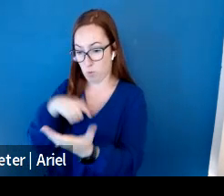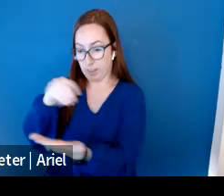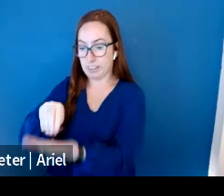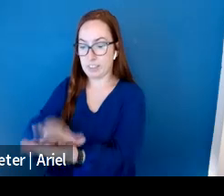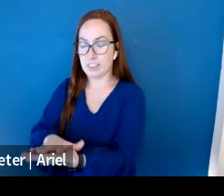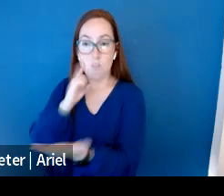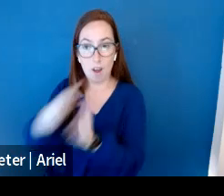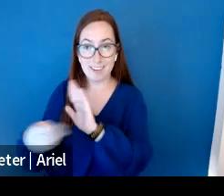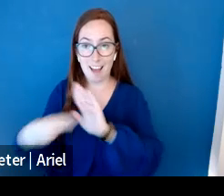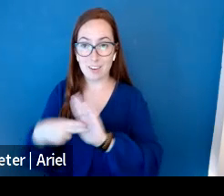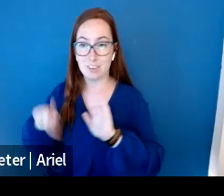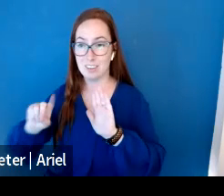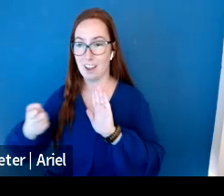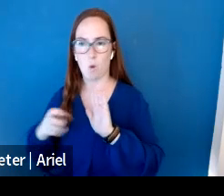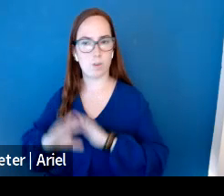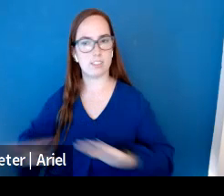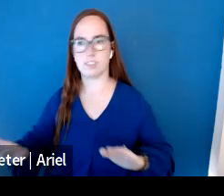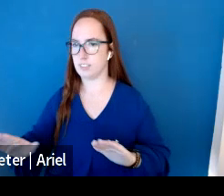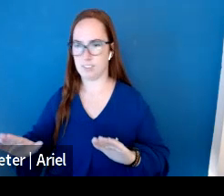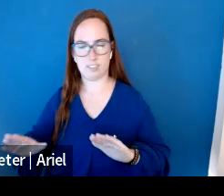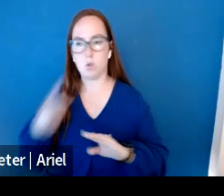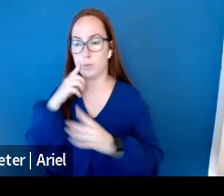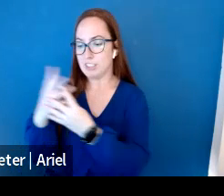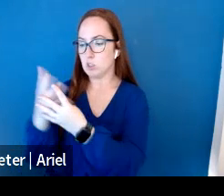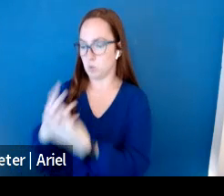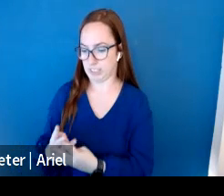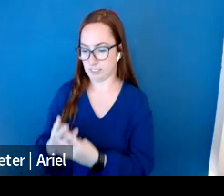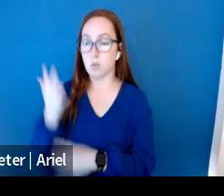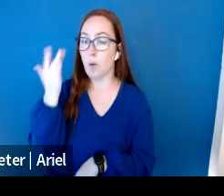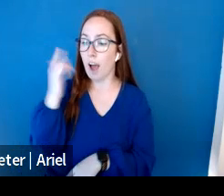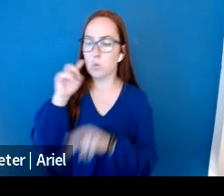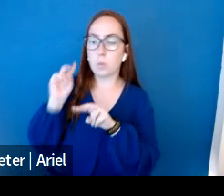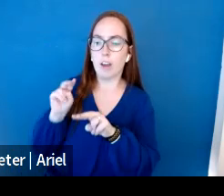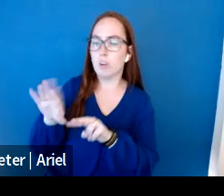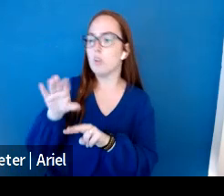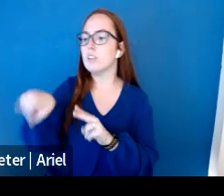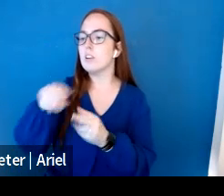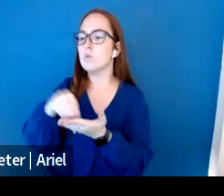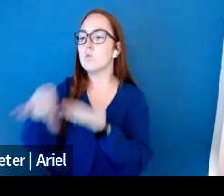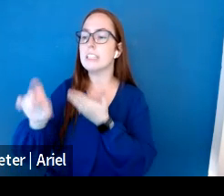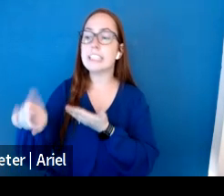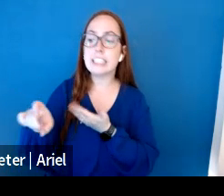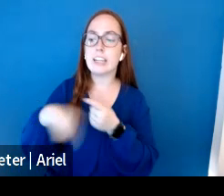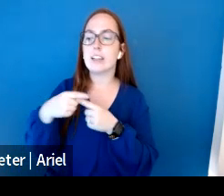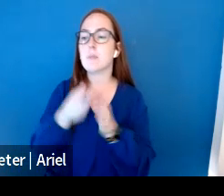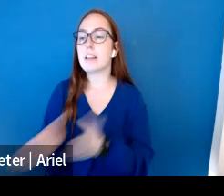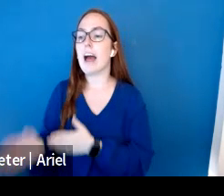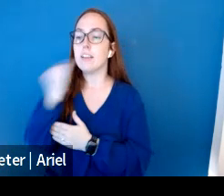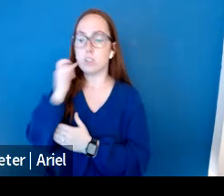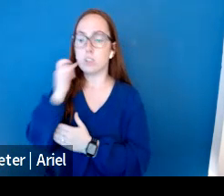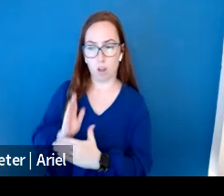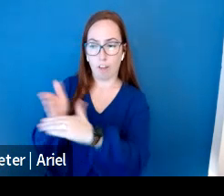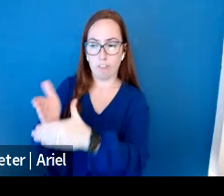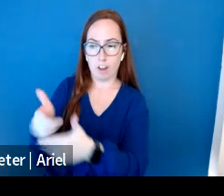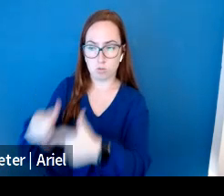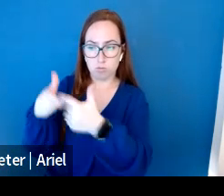diagnostic purposes. Thus, we're screening to better monitor student needs and then plan for intervention.